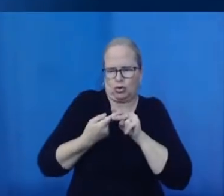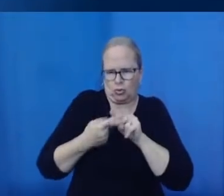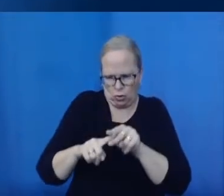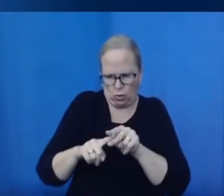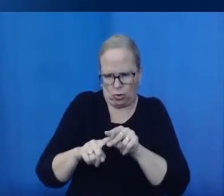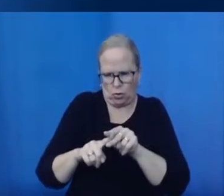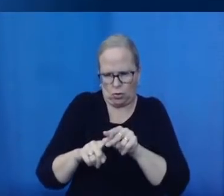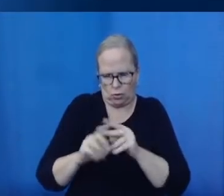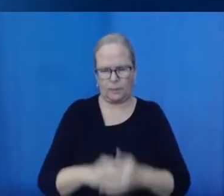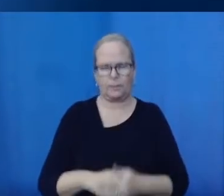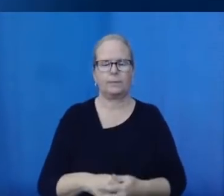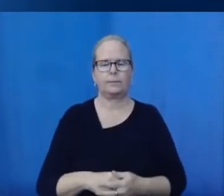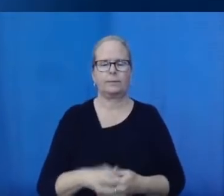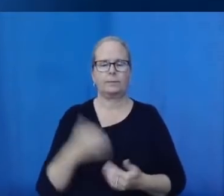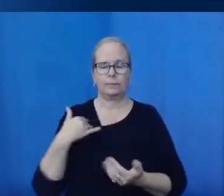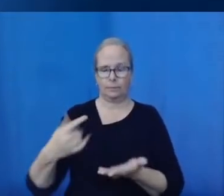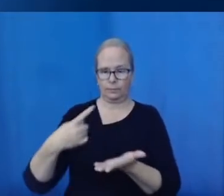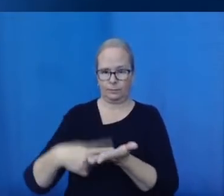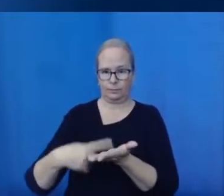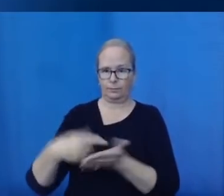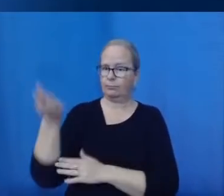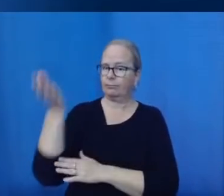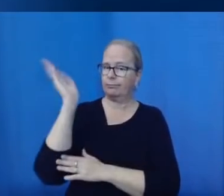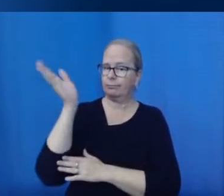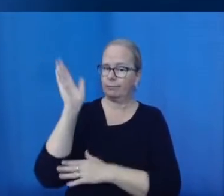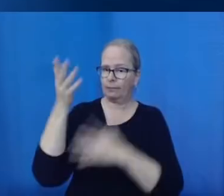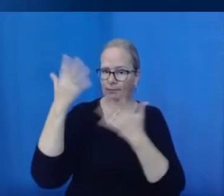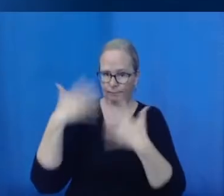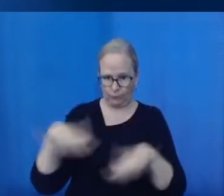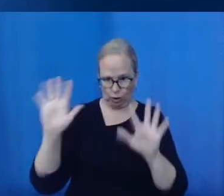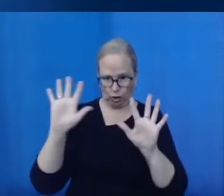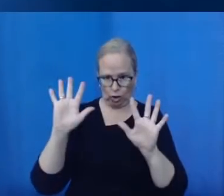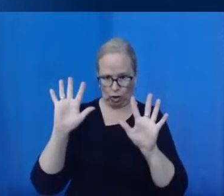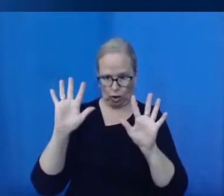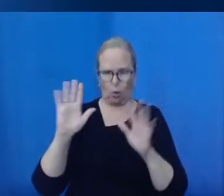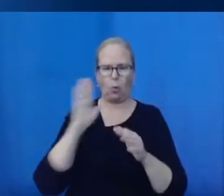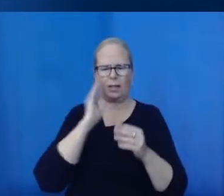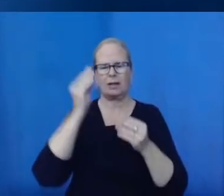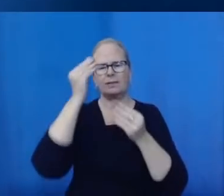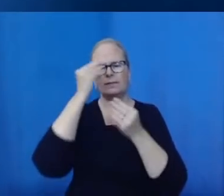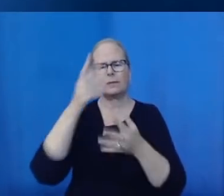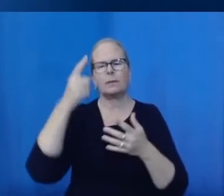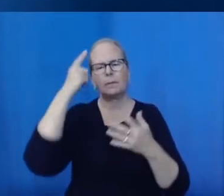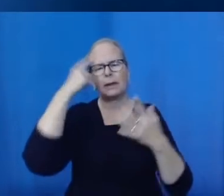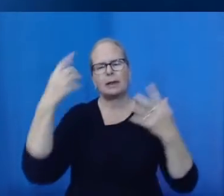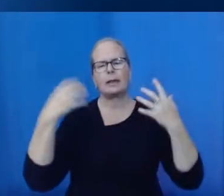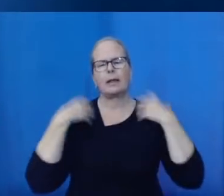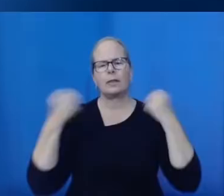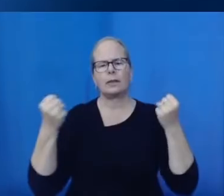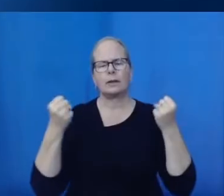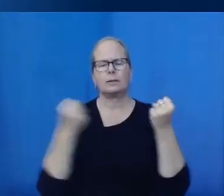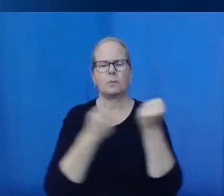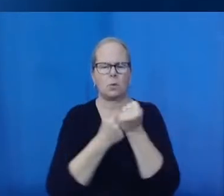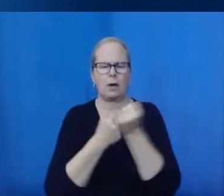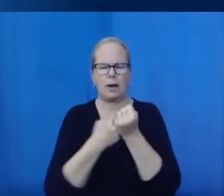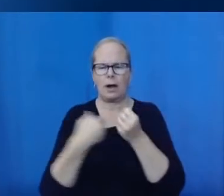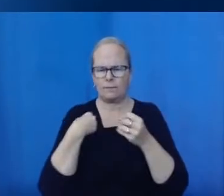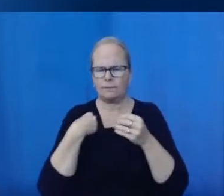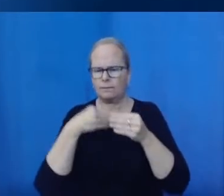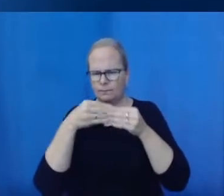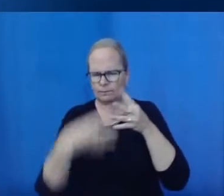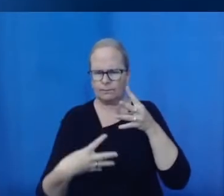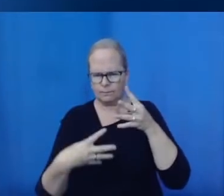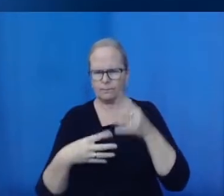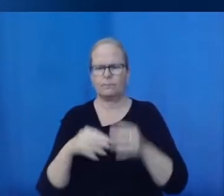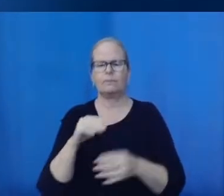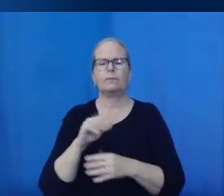health supports. We will also be sharing more information via our social media accounts. Please be gentle and